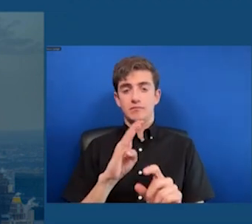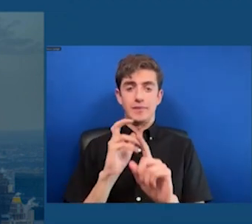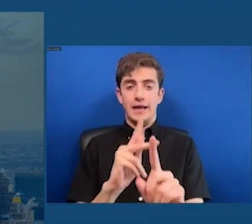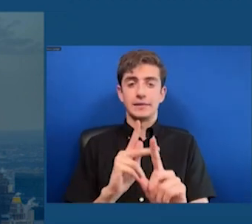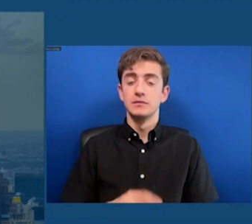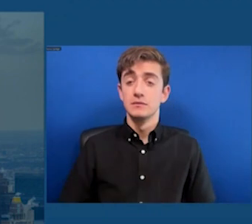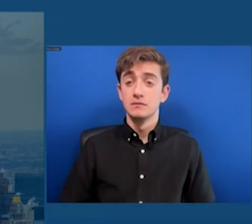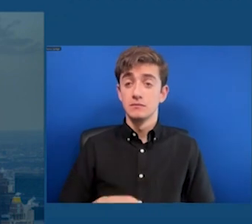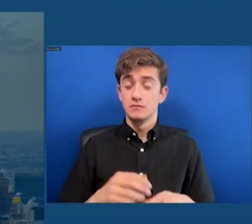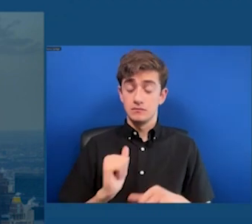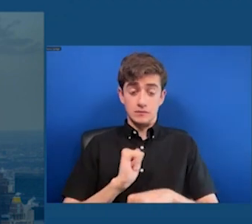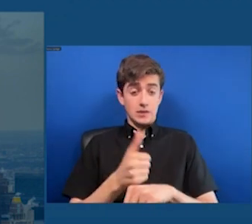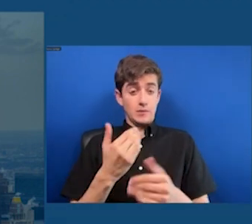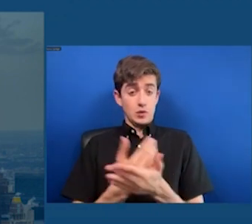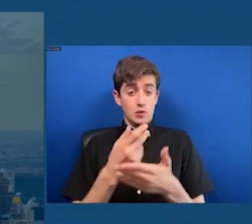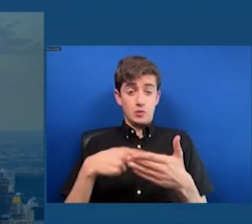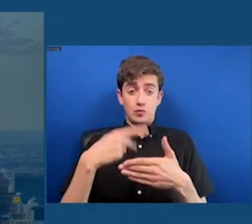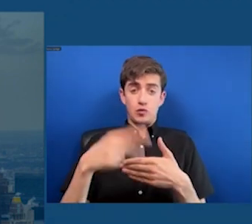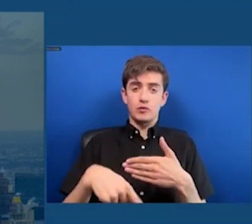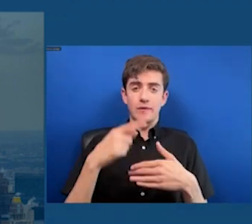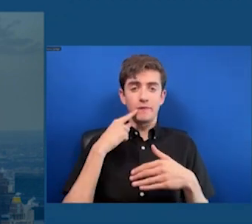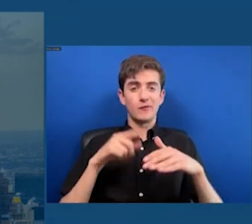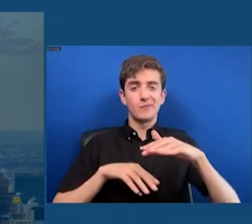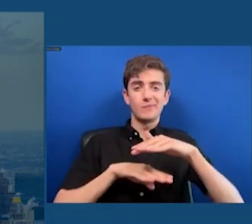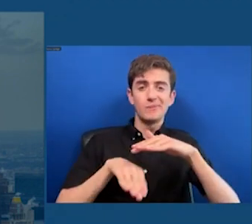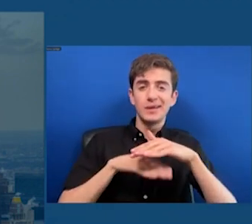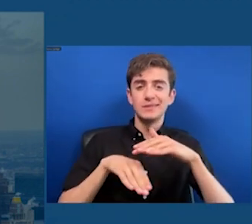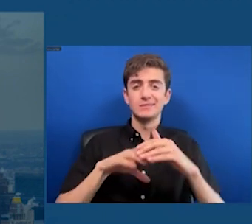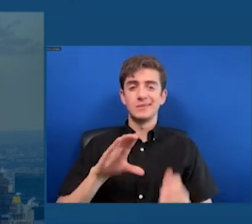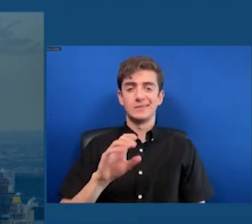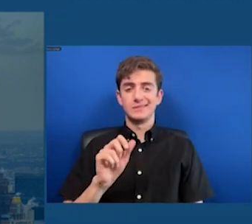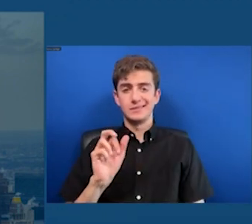a path towards legalizing basement and cellar apartments.